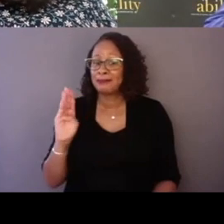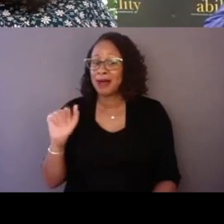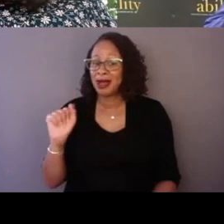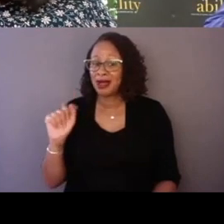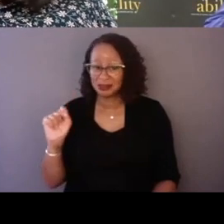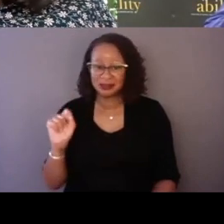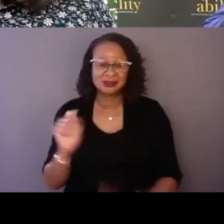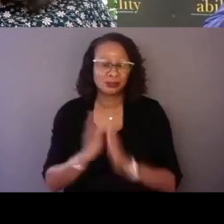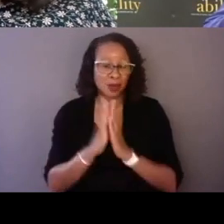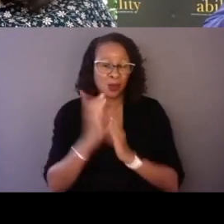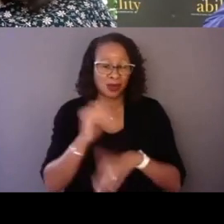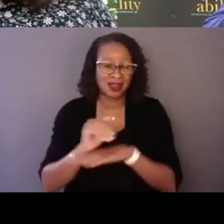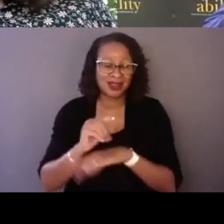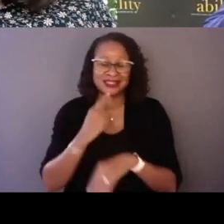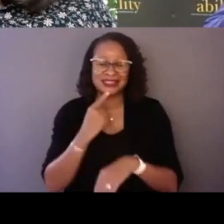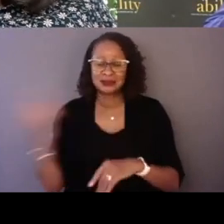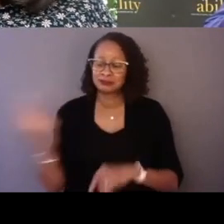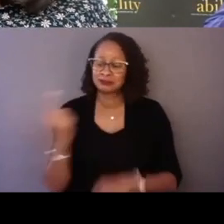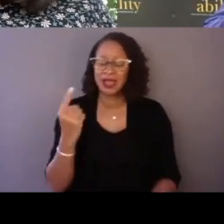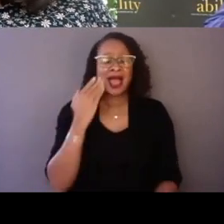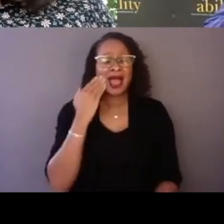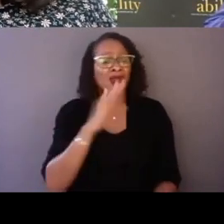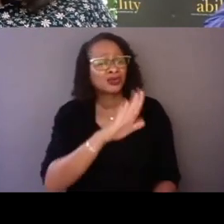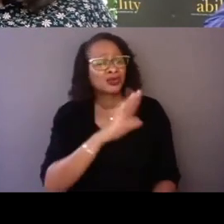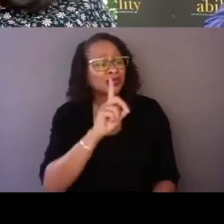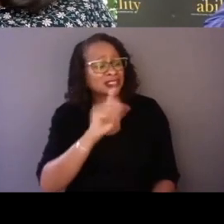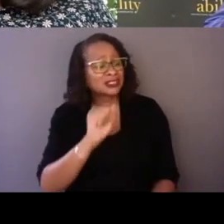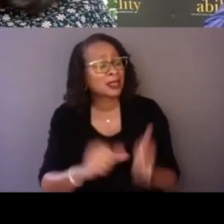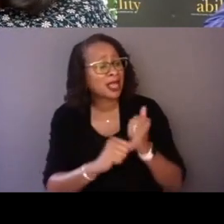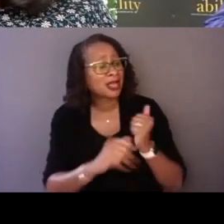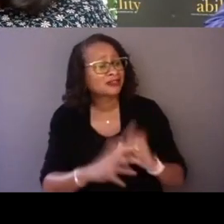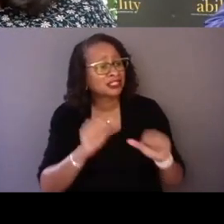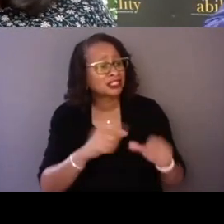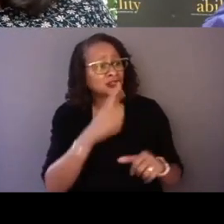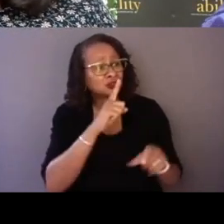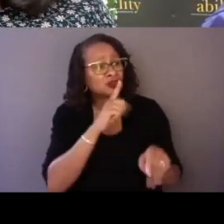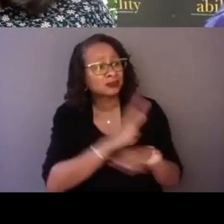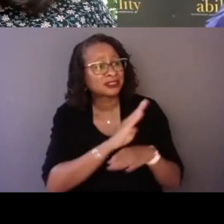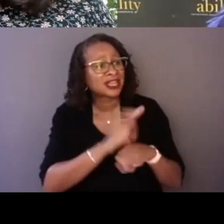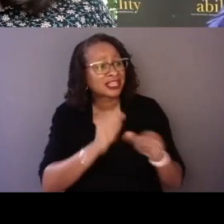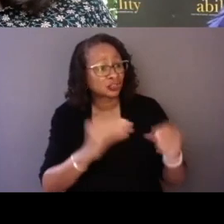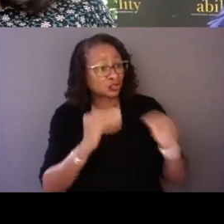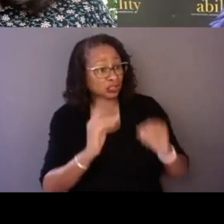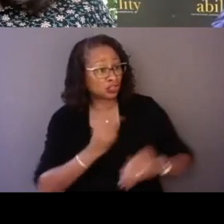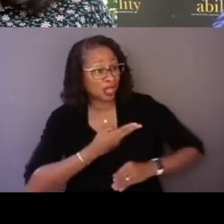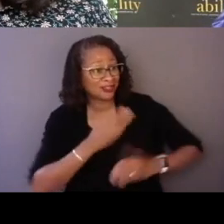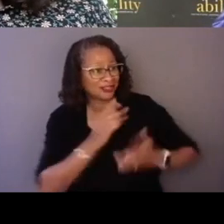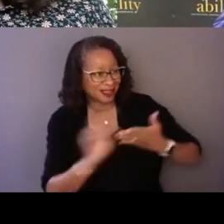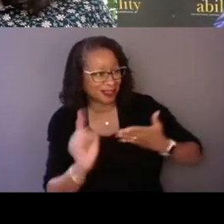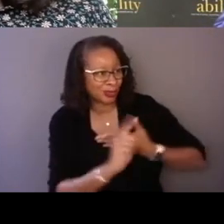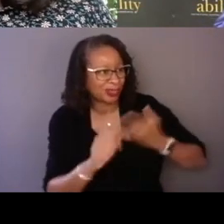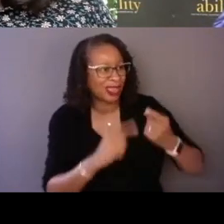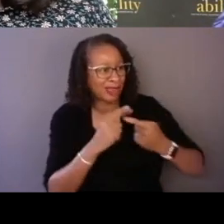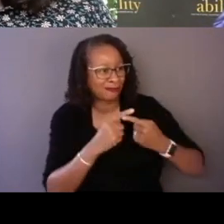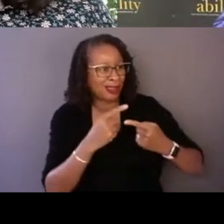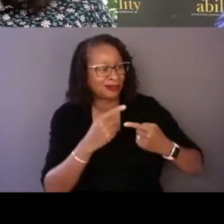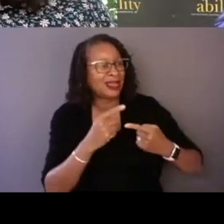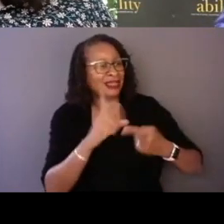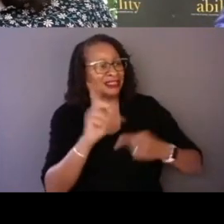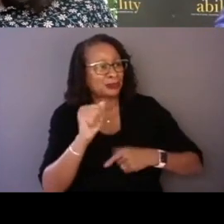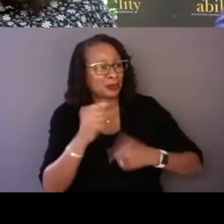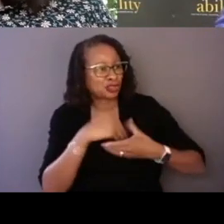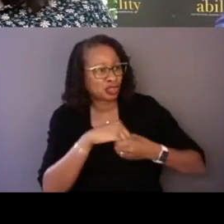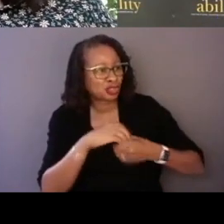says, "Oh, I know that you're, a disability advocate. Can you actually like come and teach us, next week around disability inclusion